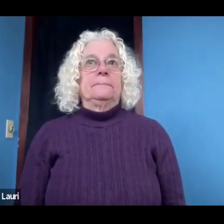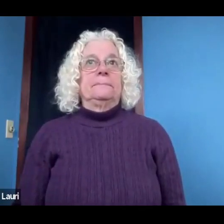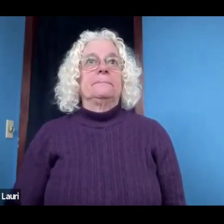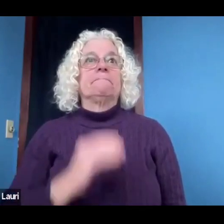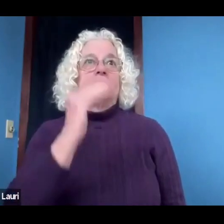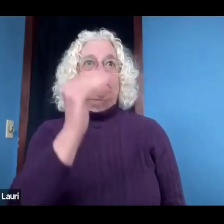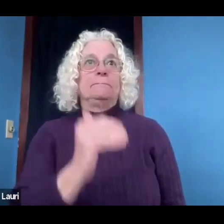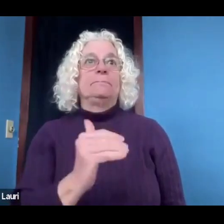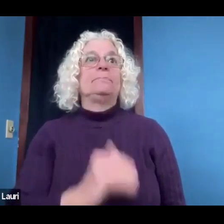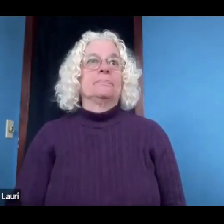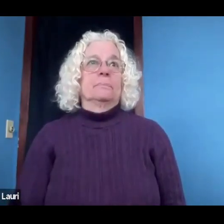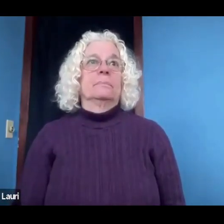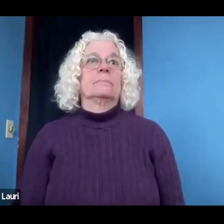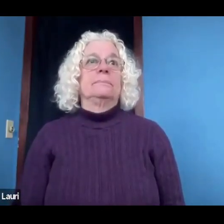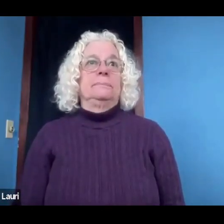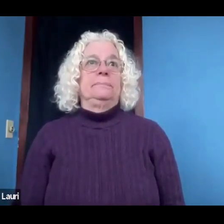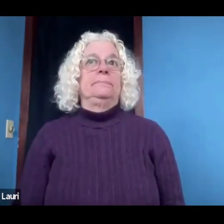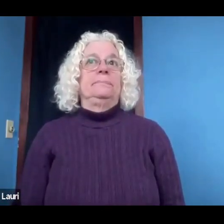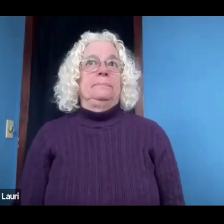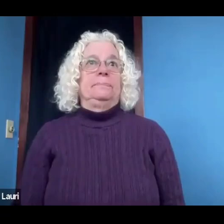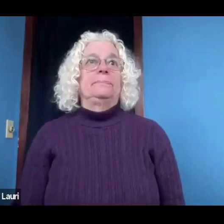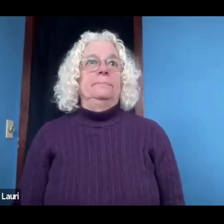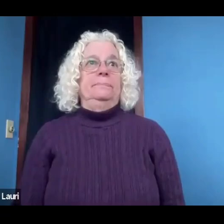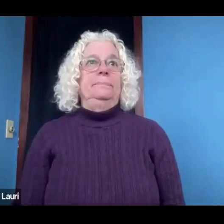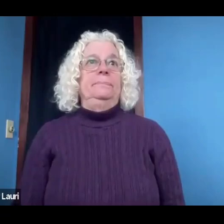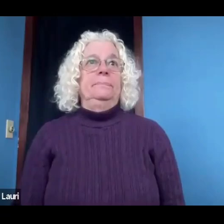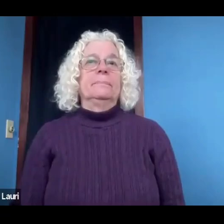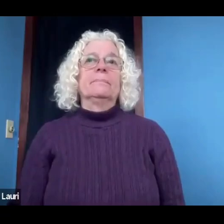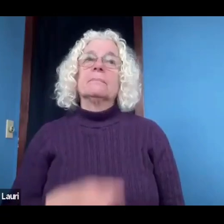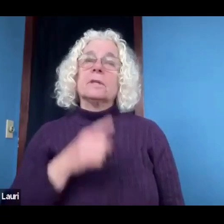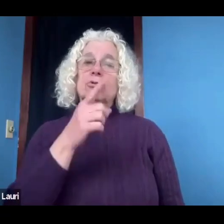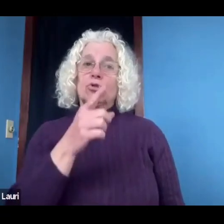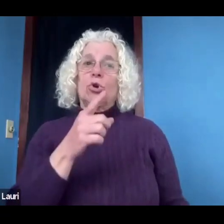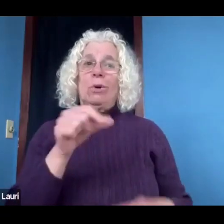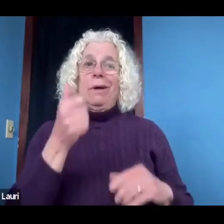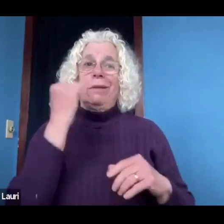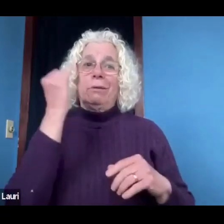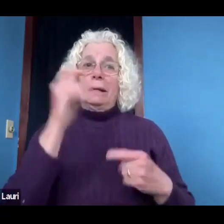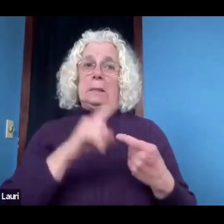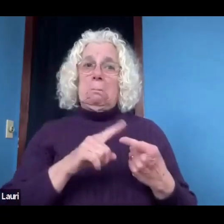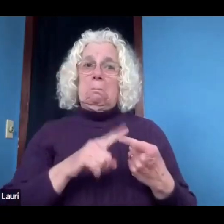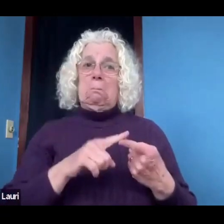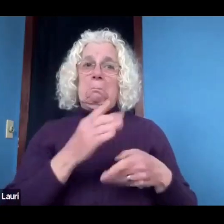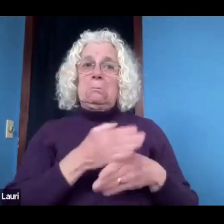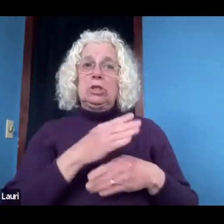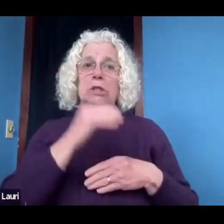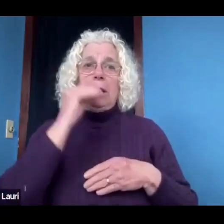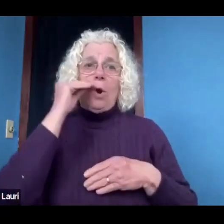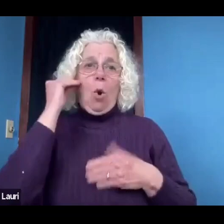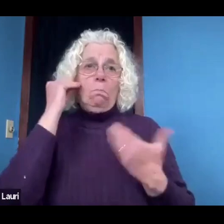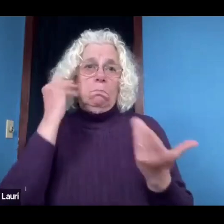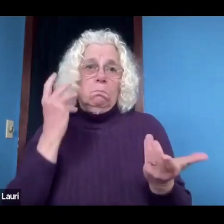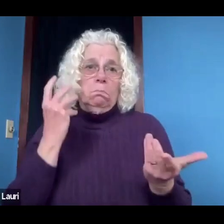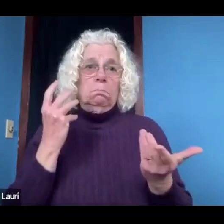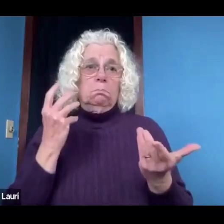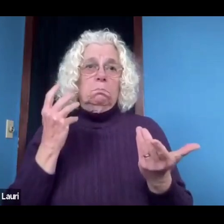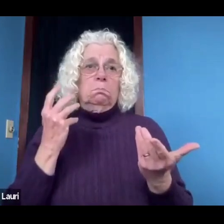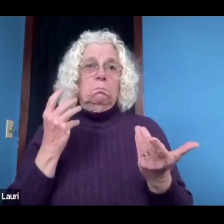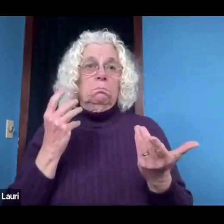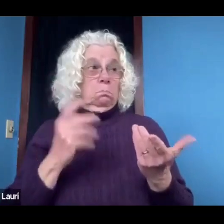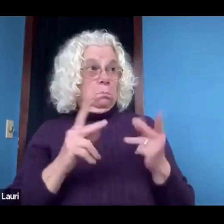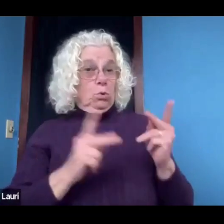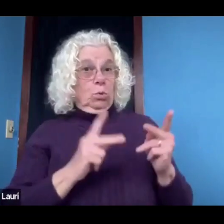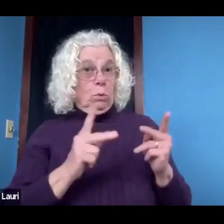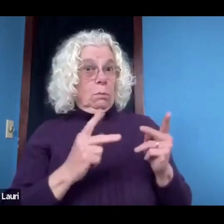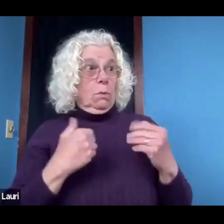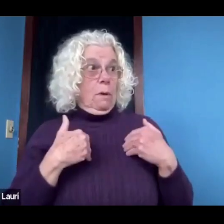slide, please. So home sharing can be an option. Home sharing is an alternative for people to meet their housing needs